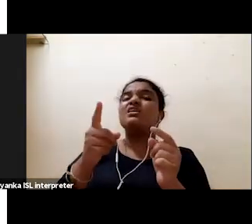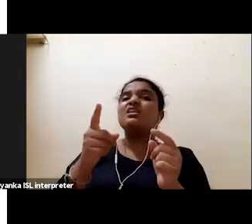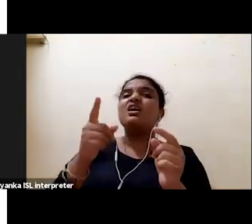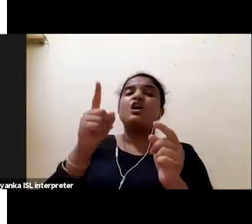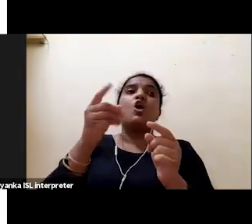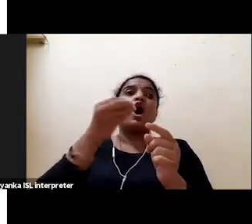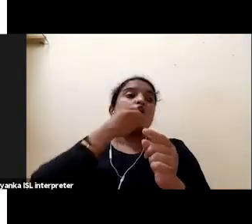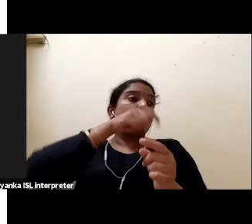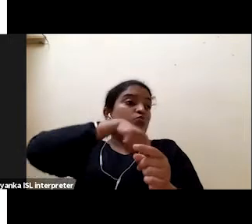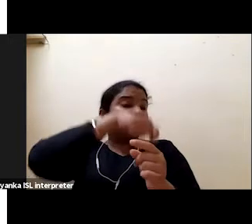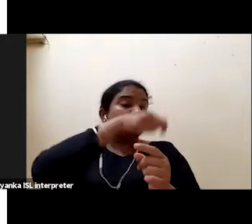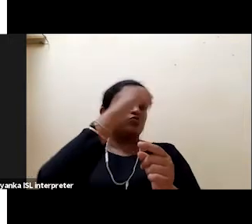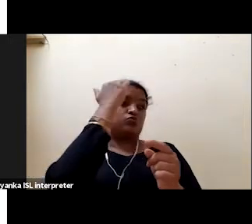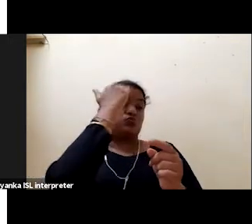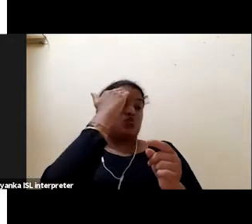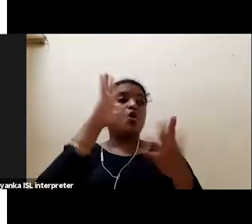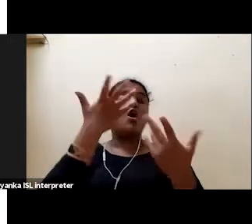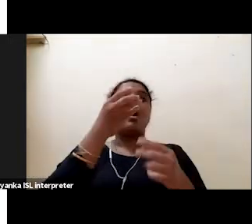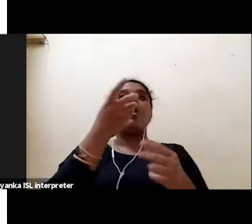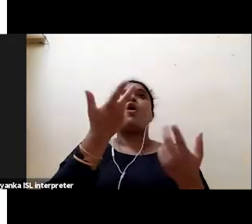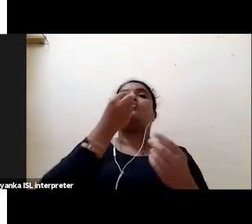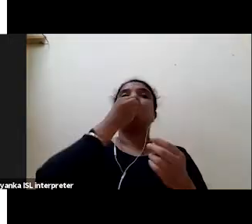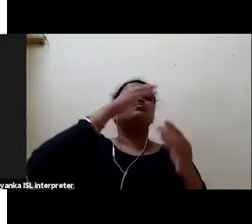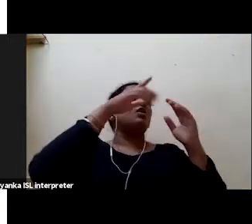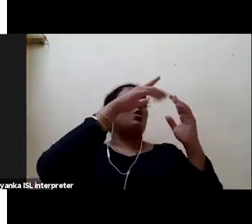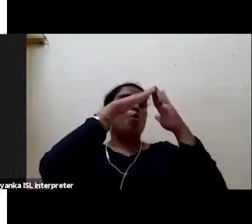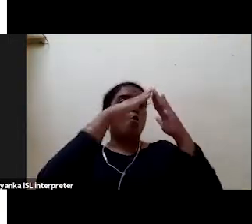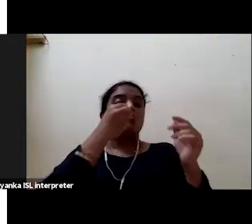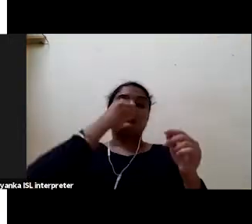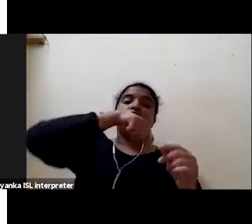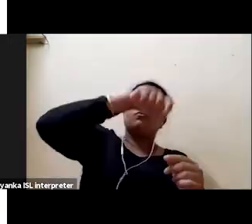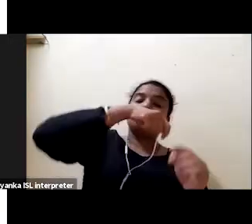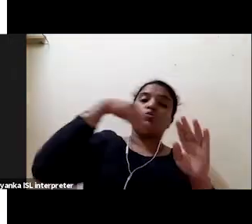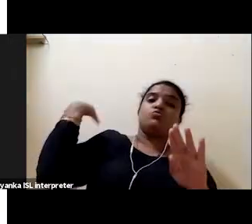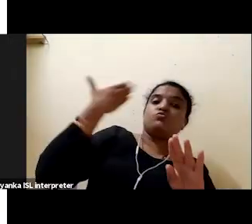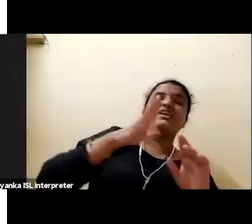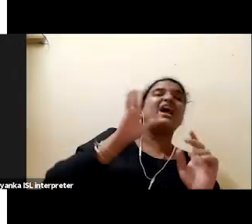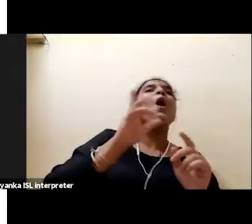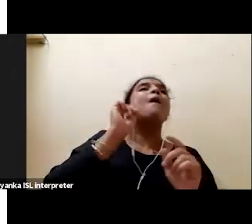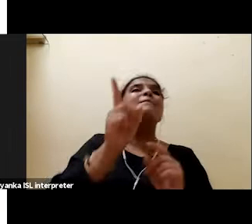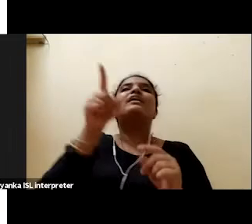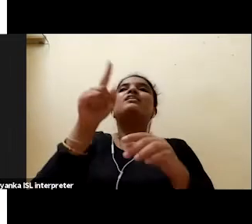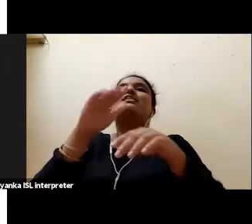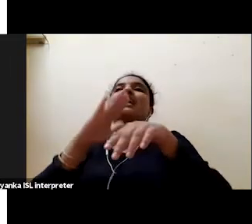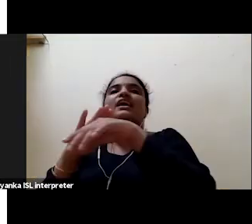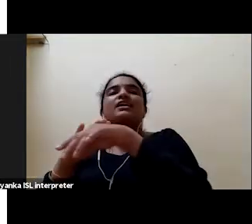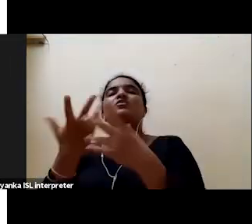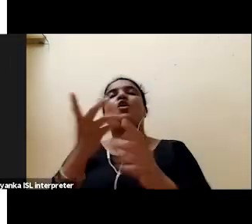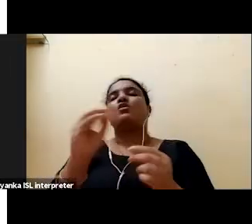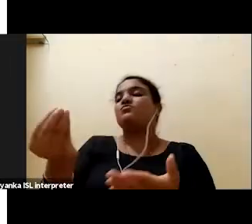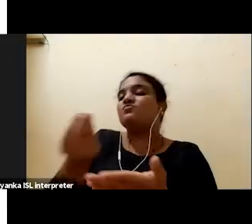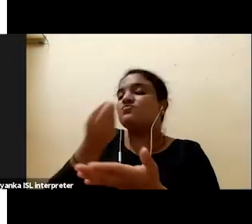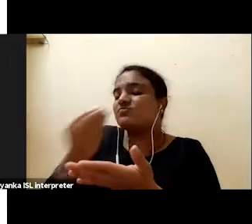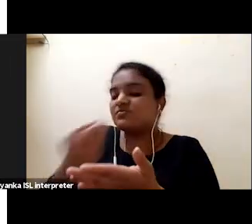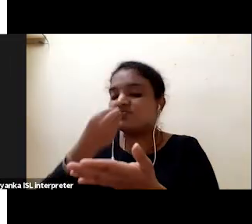cook or someone who loves spending time in the kitchen, but you should definitely be passionate about some aspect of food, be it eating,